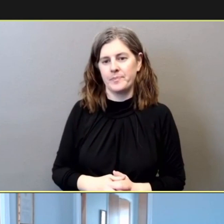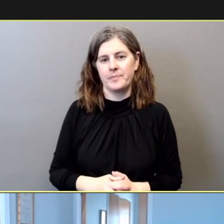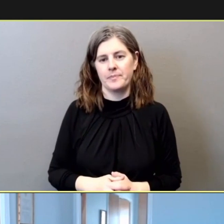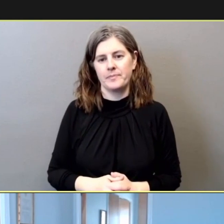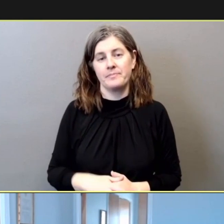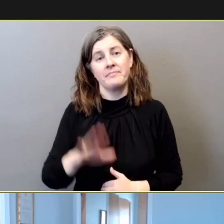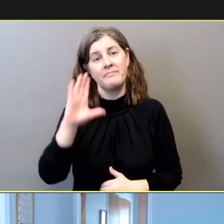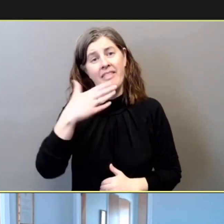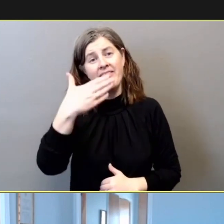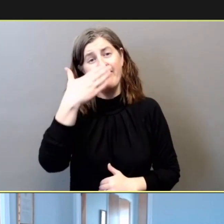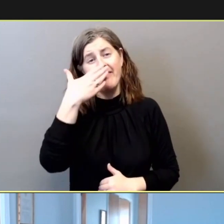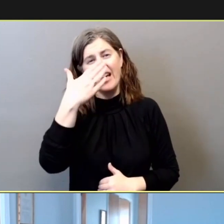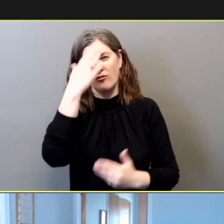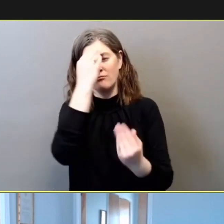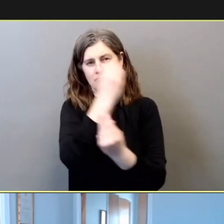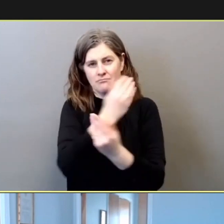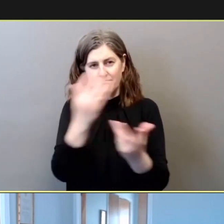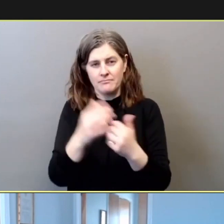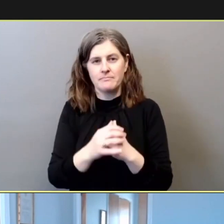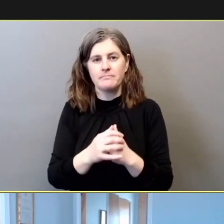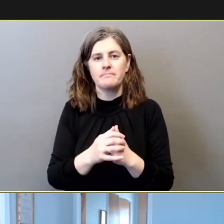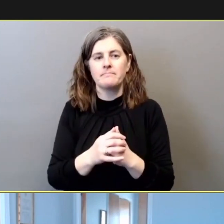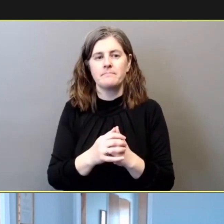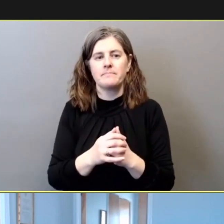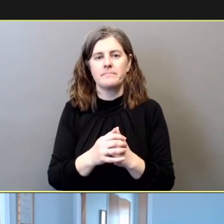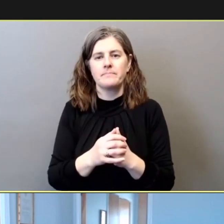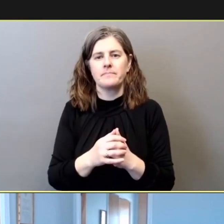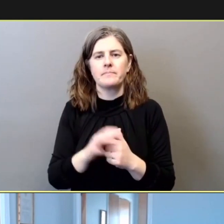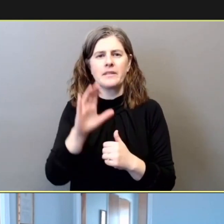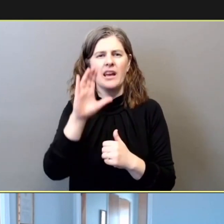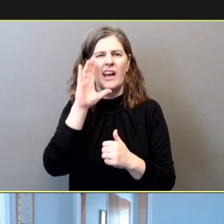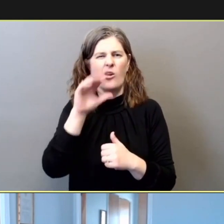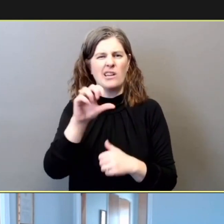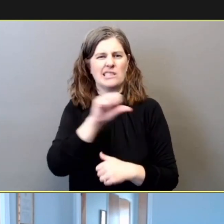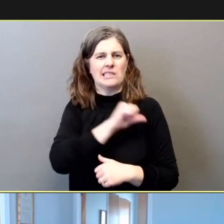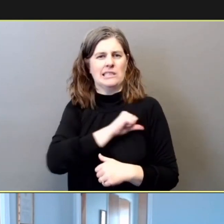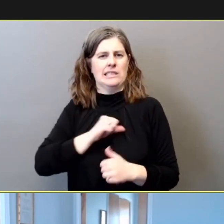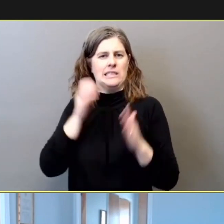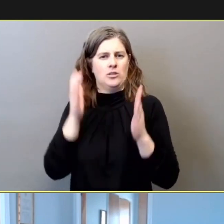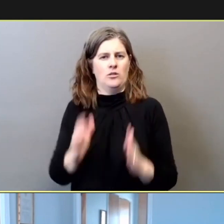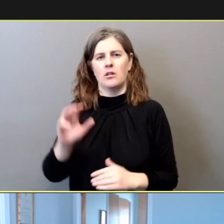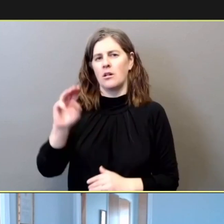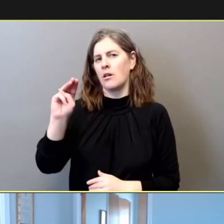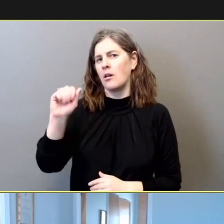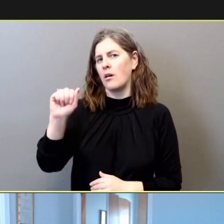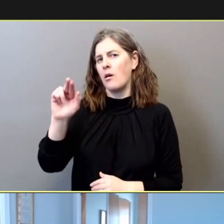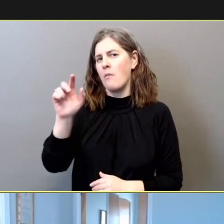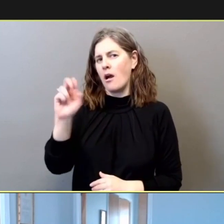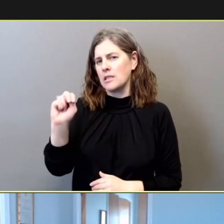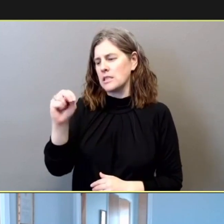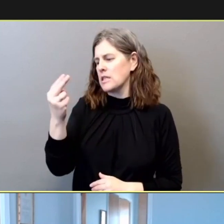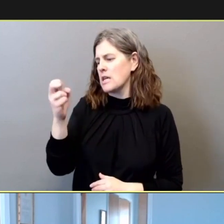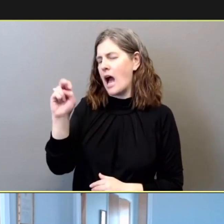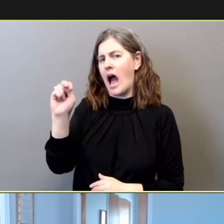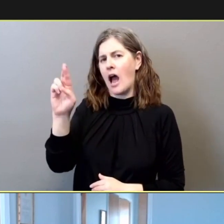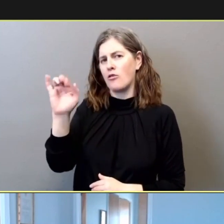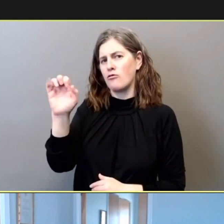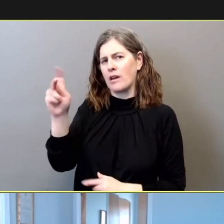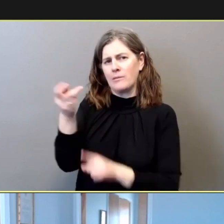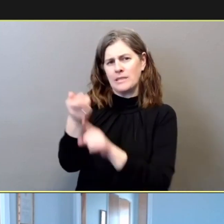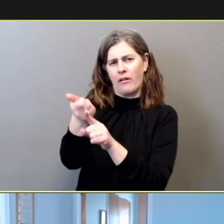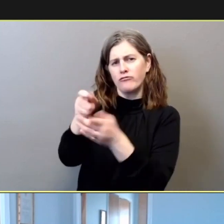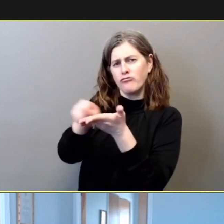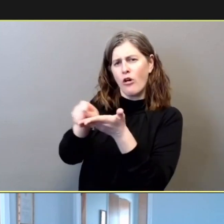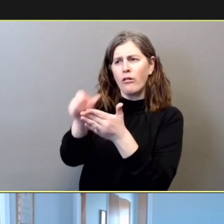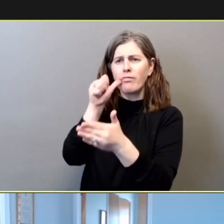Hi, thanks for the opportunity. I know Senator Martin Heinrich, he wrote a letter to the CDC asking whether